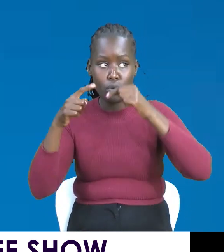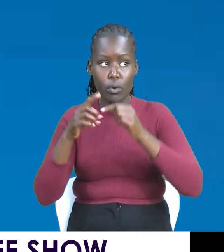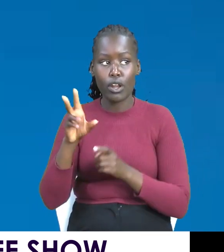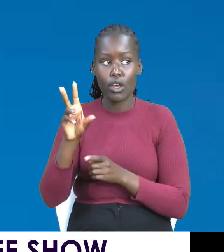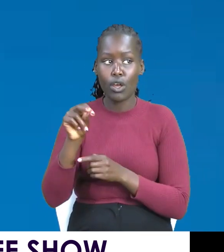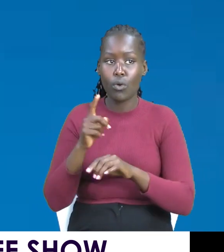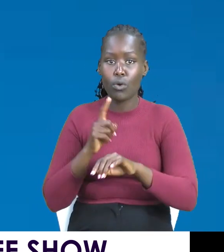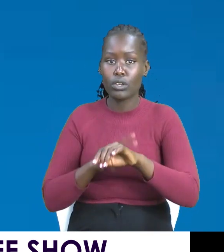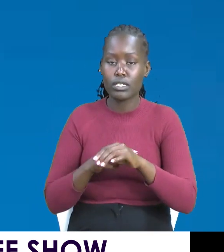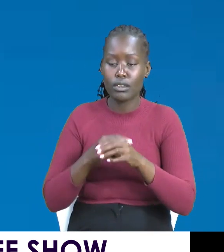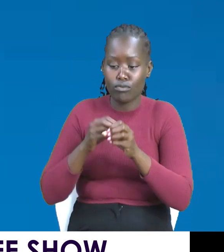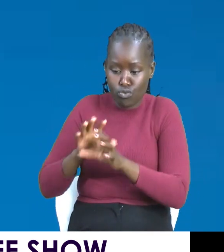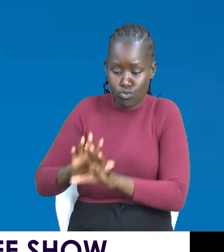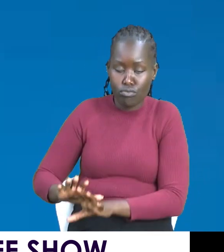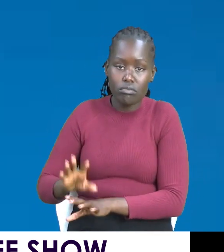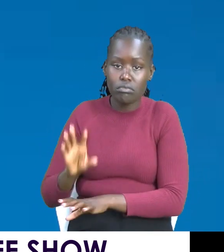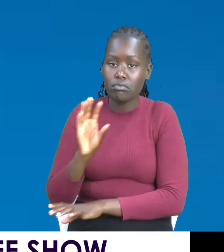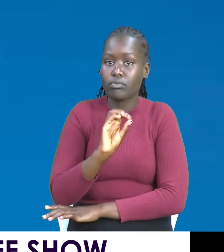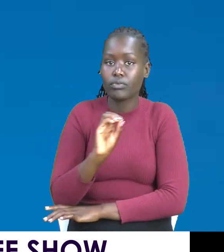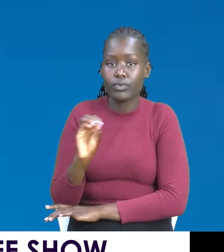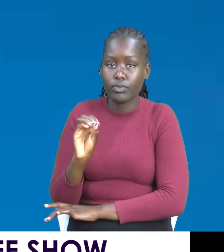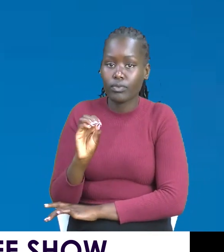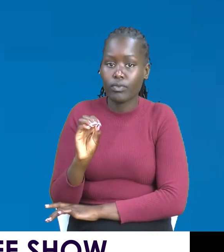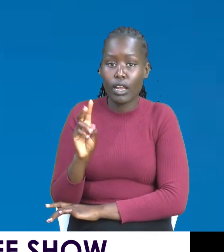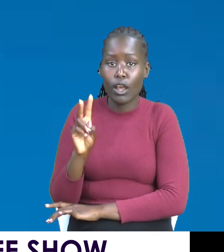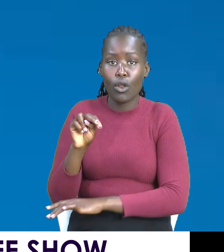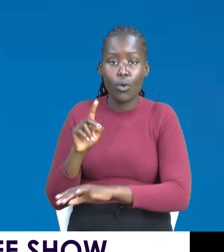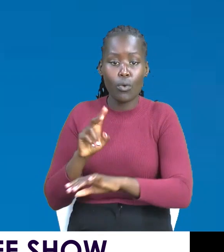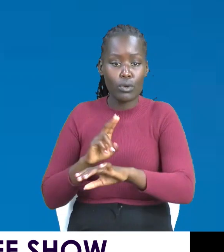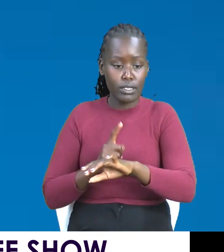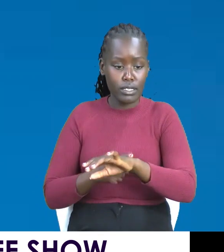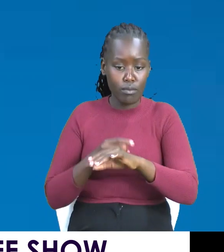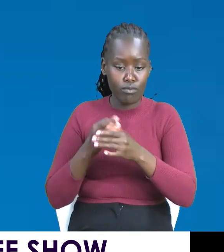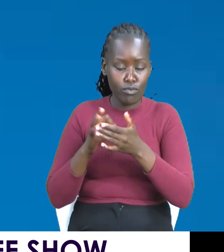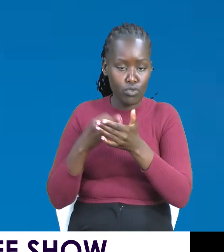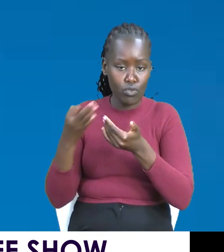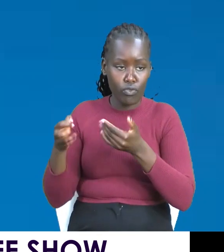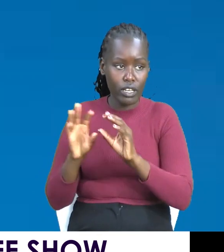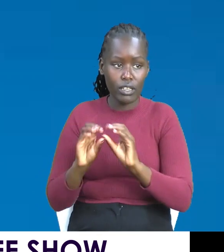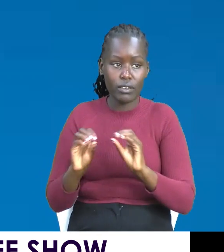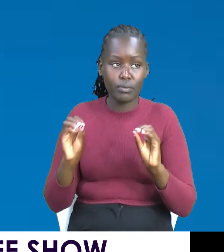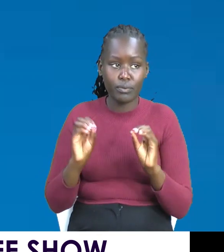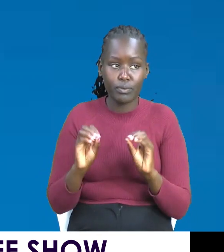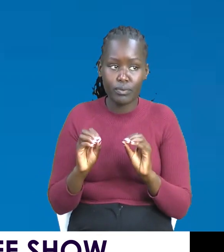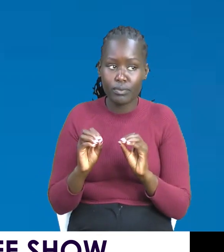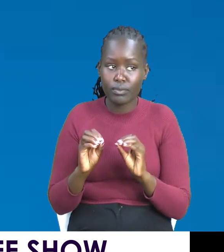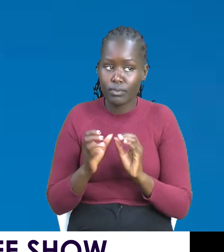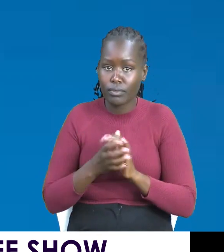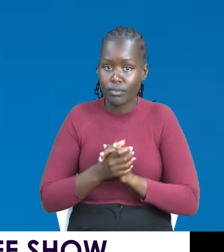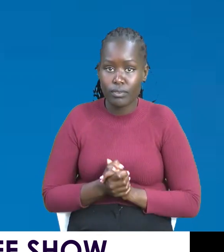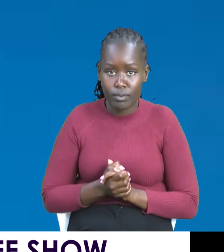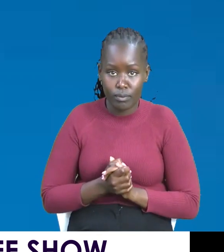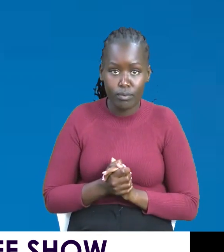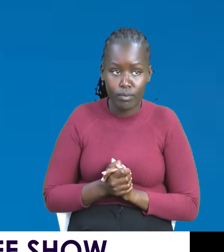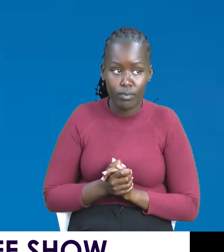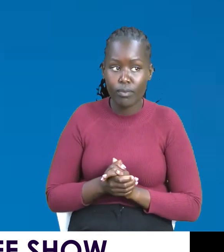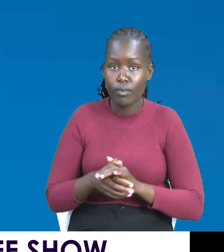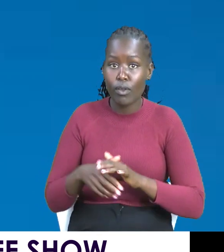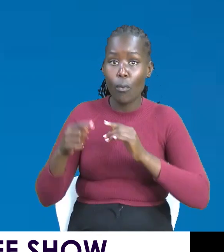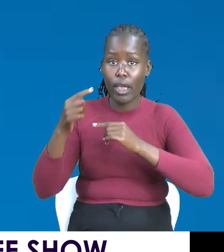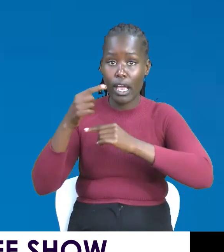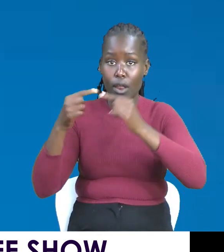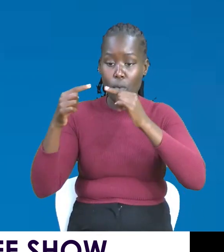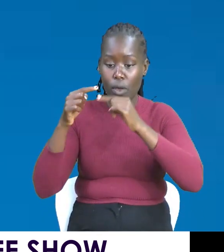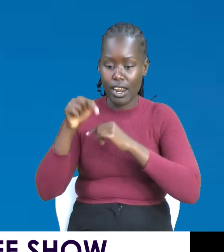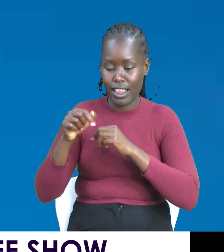to lose. There is no time for us to lose. We can win this battle. We can overcome this